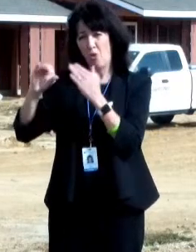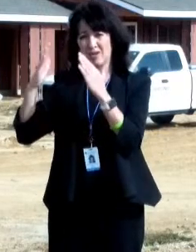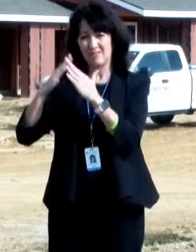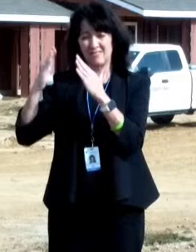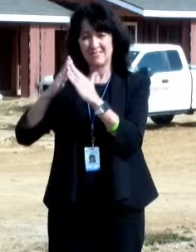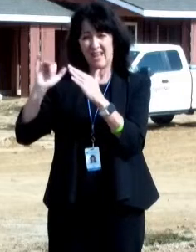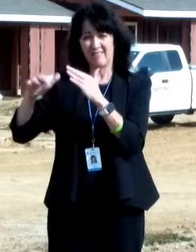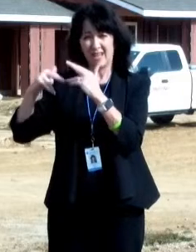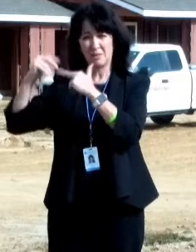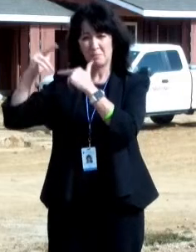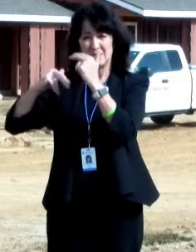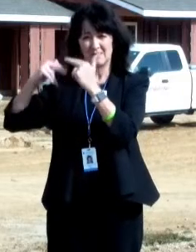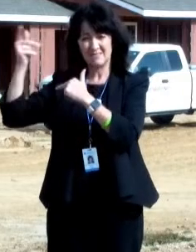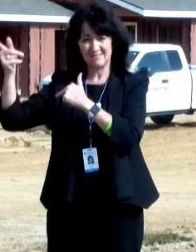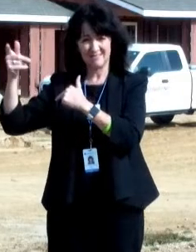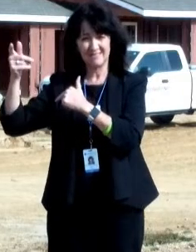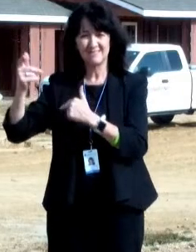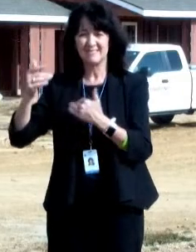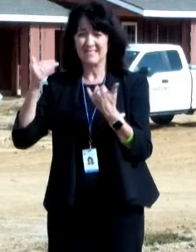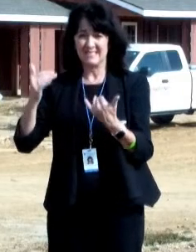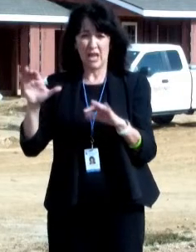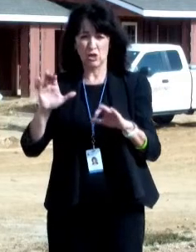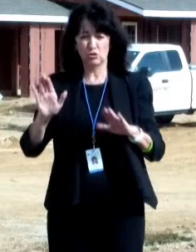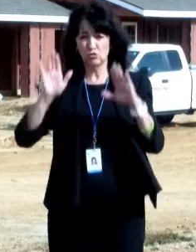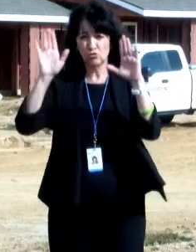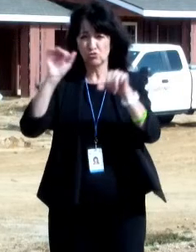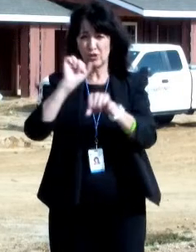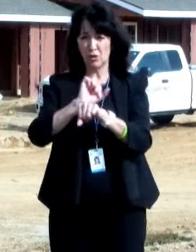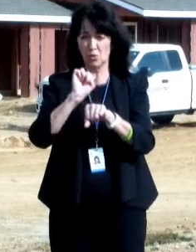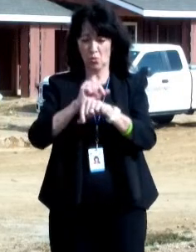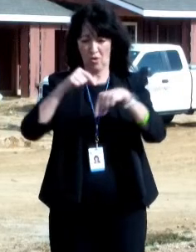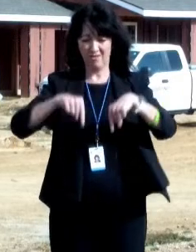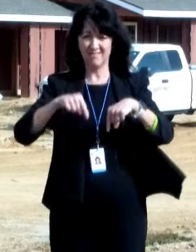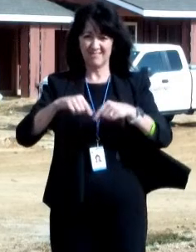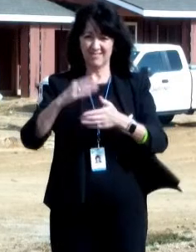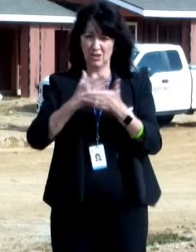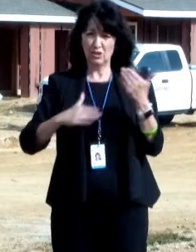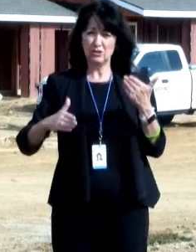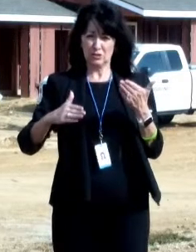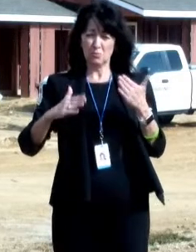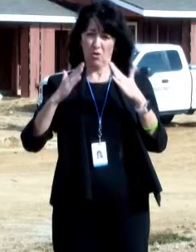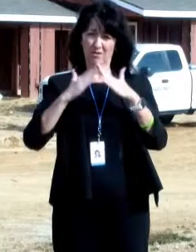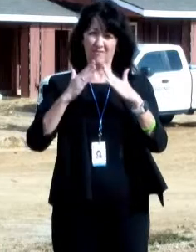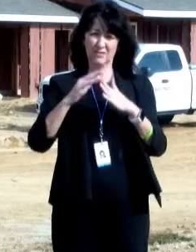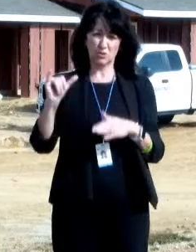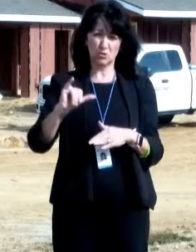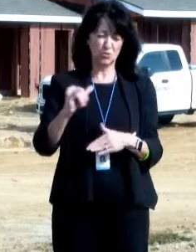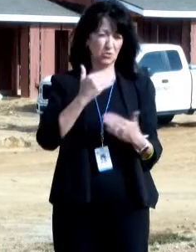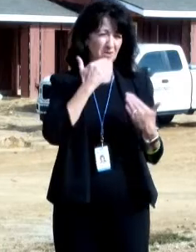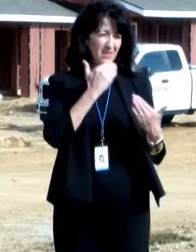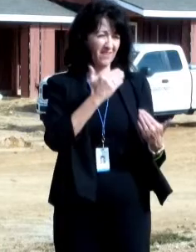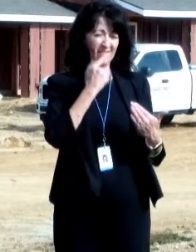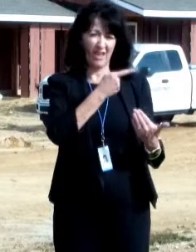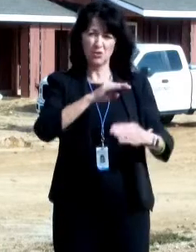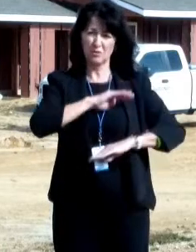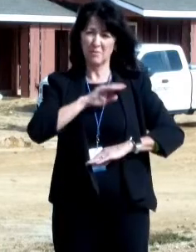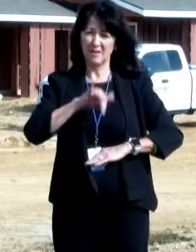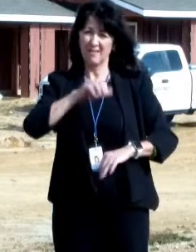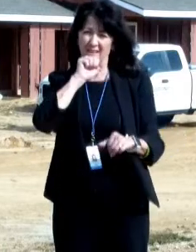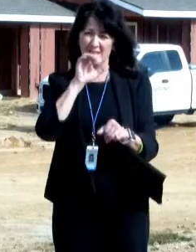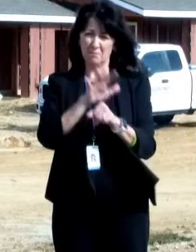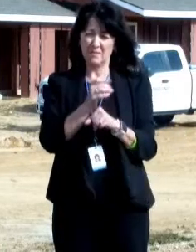did there. Obviously doing great work on this section as well. Thank you for meeting those commitments to making